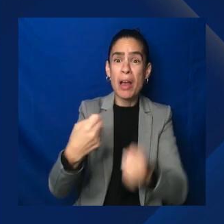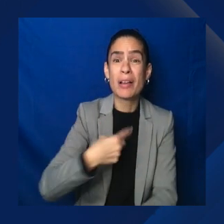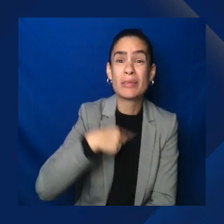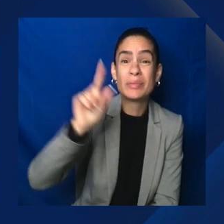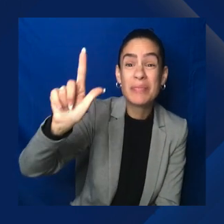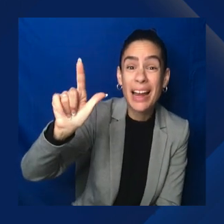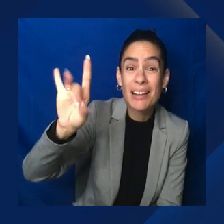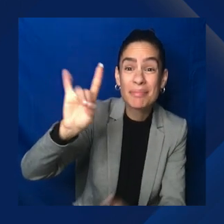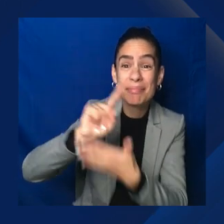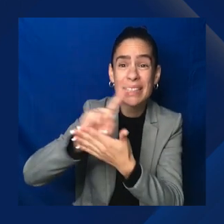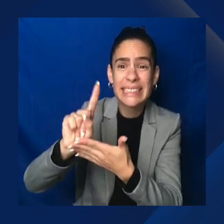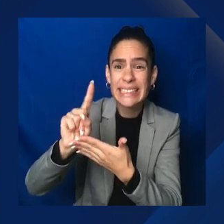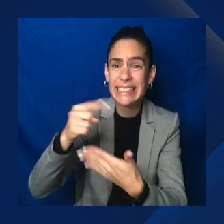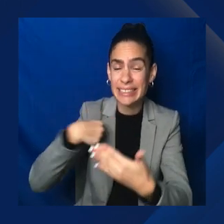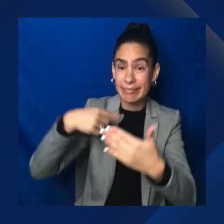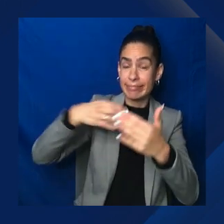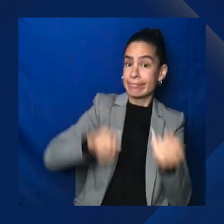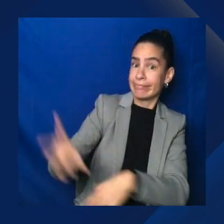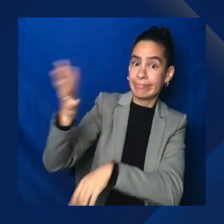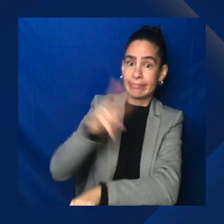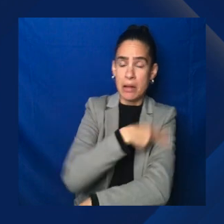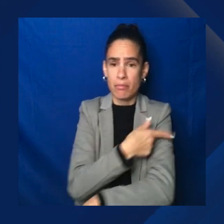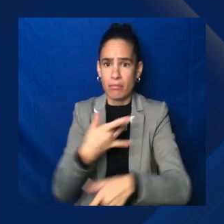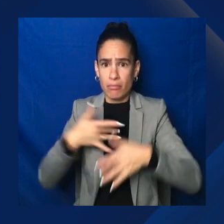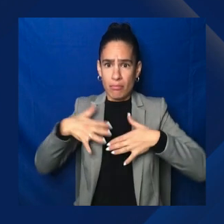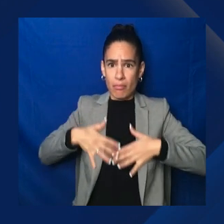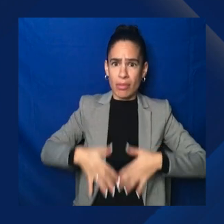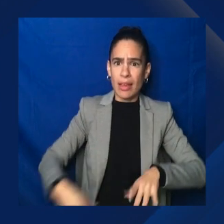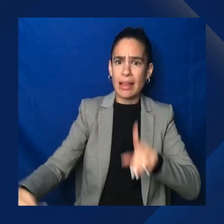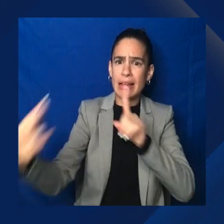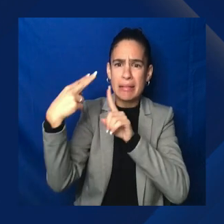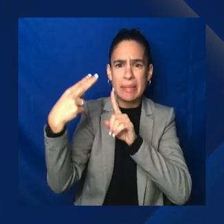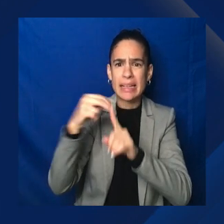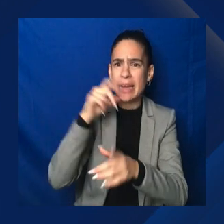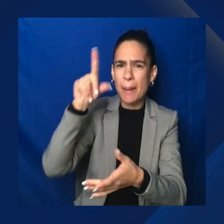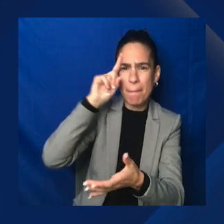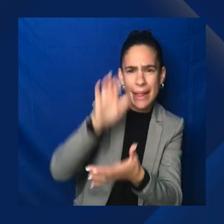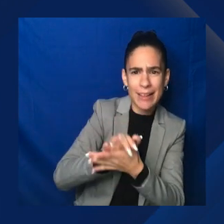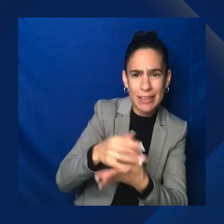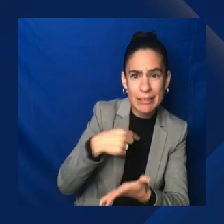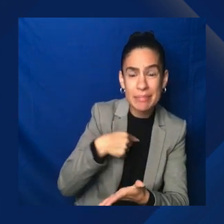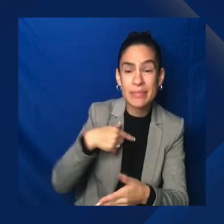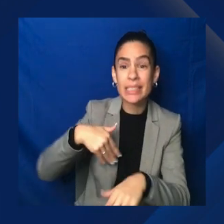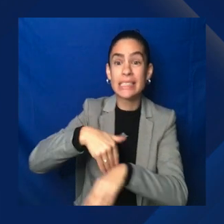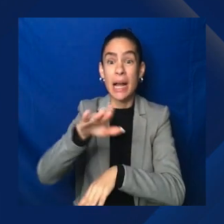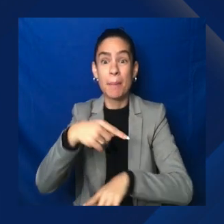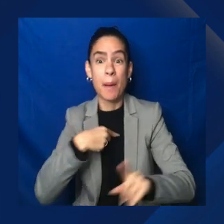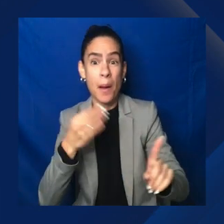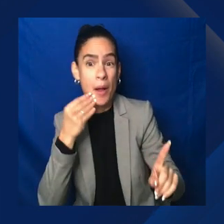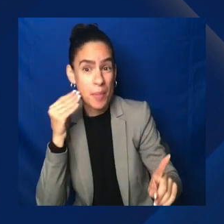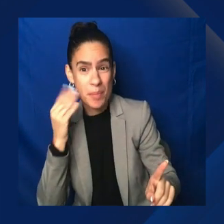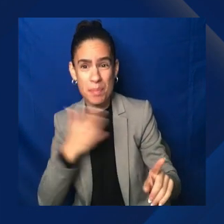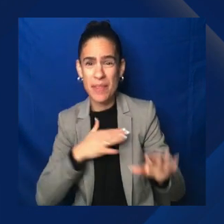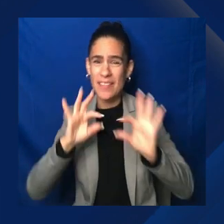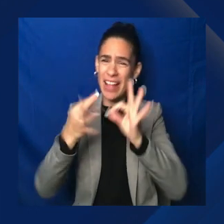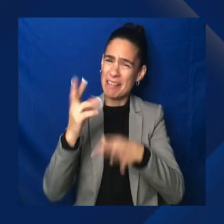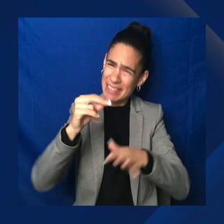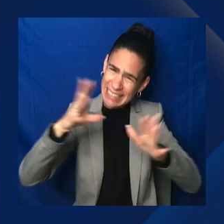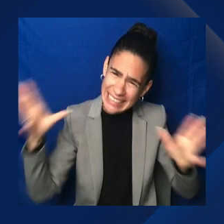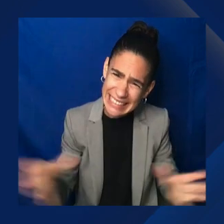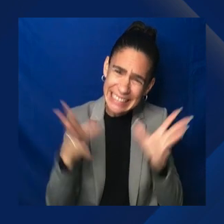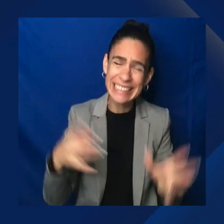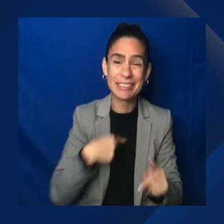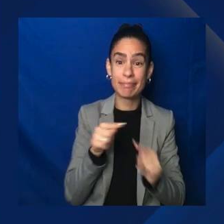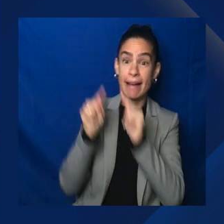was disbelieved and sent home. If my family hadn't encouraged me to go back, I don't know what would have happened. Giving birth nearly killed